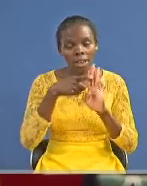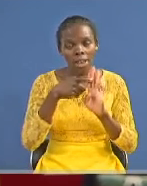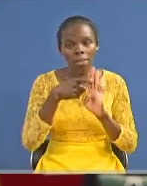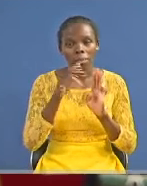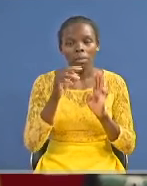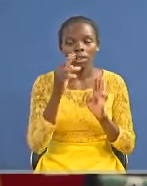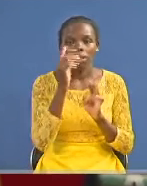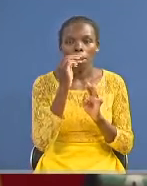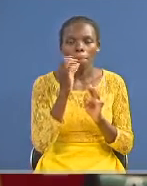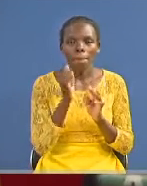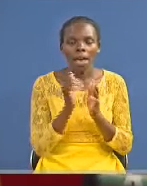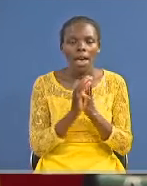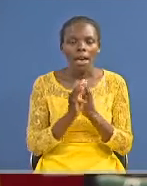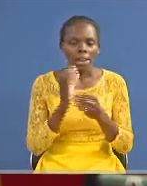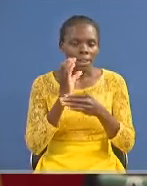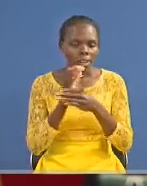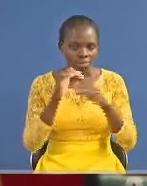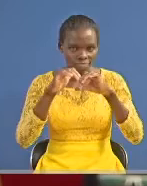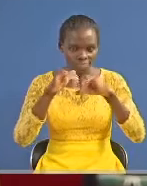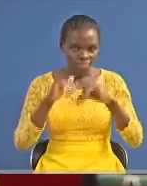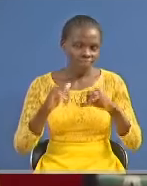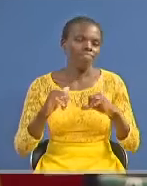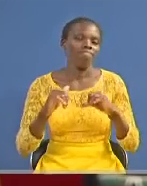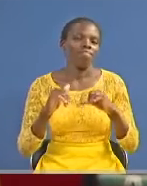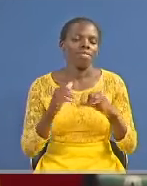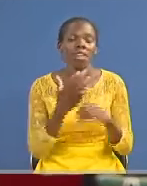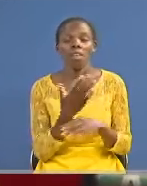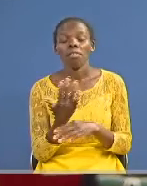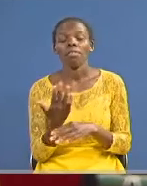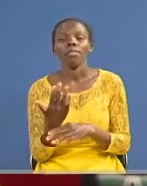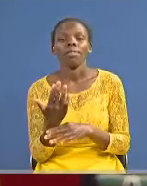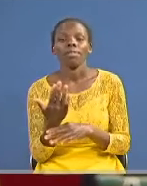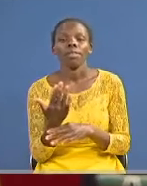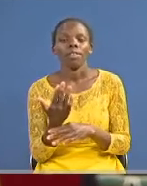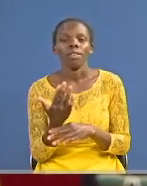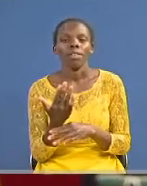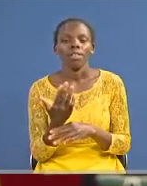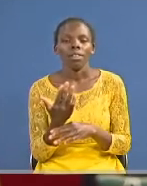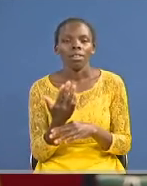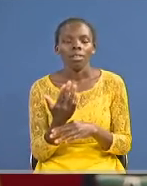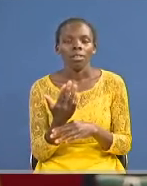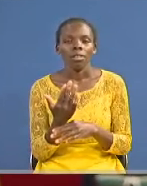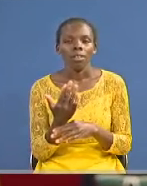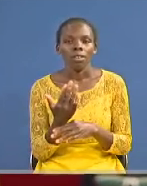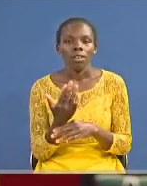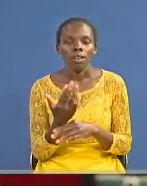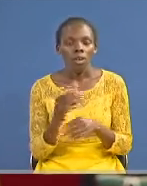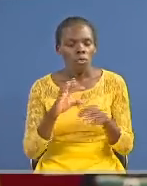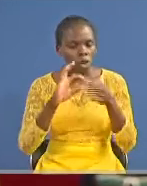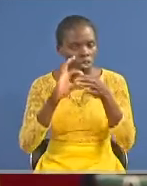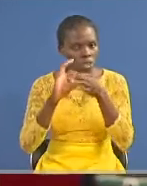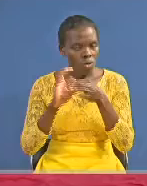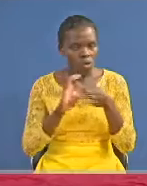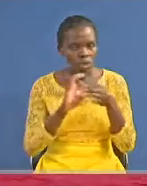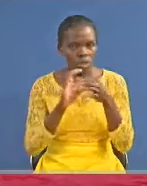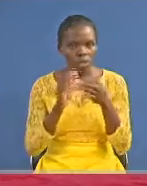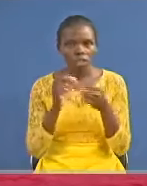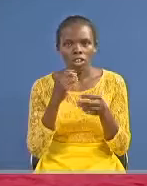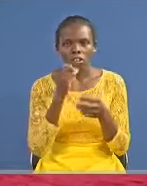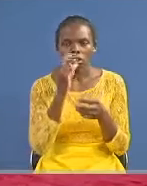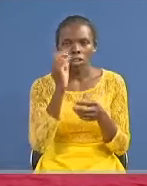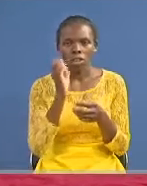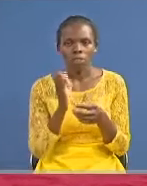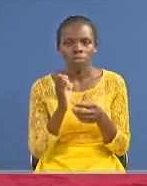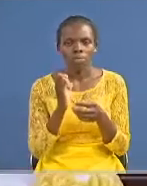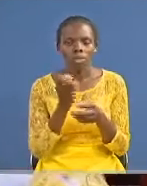tribalism, and religious divides, and everything that undermines our unity and cohesion. Katika